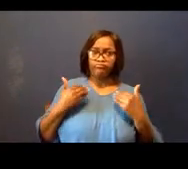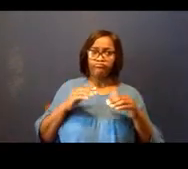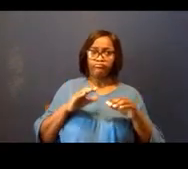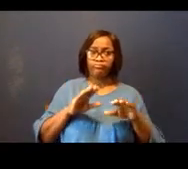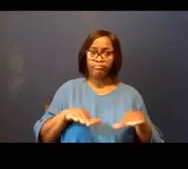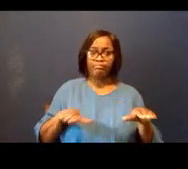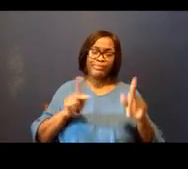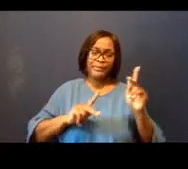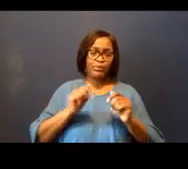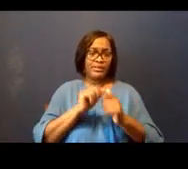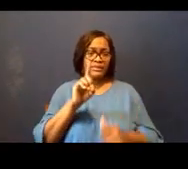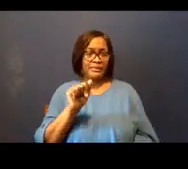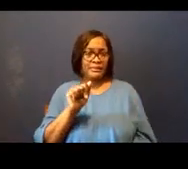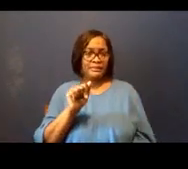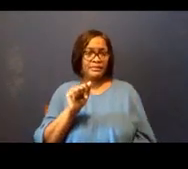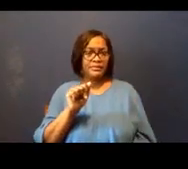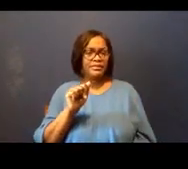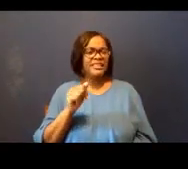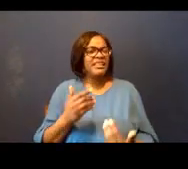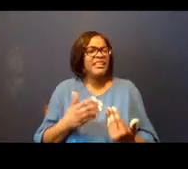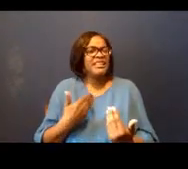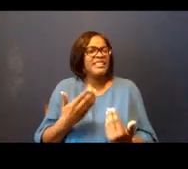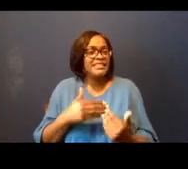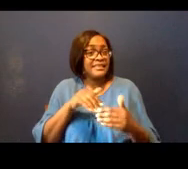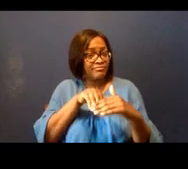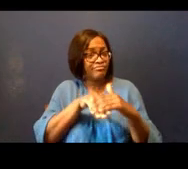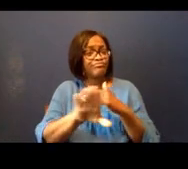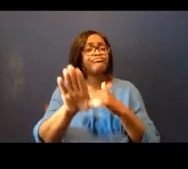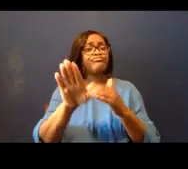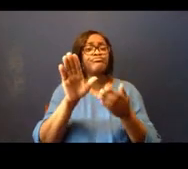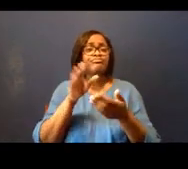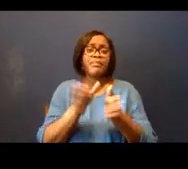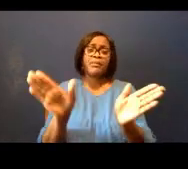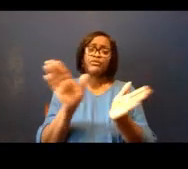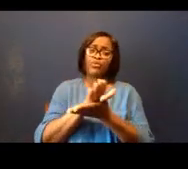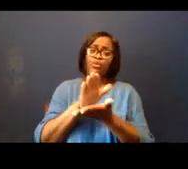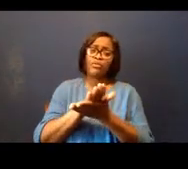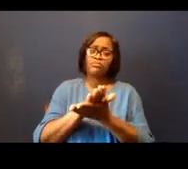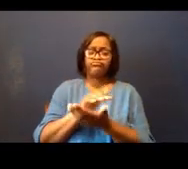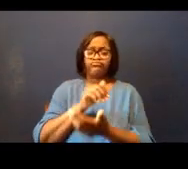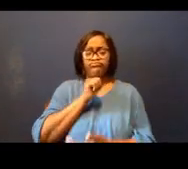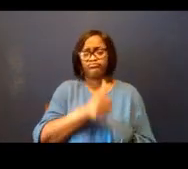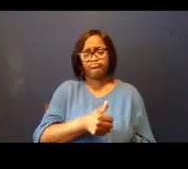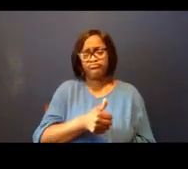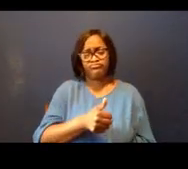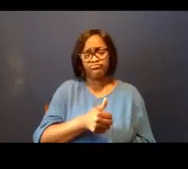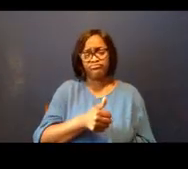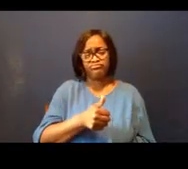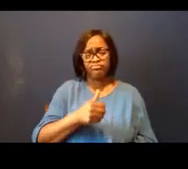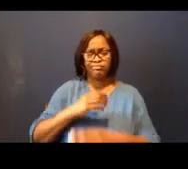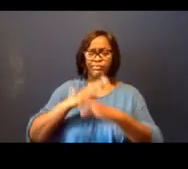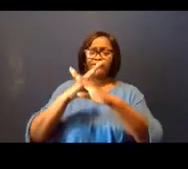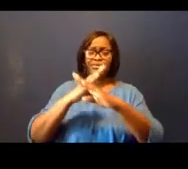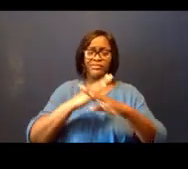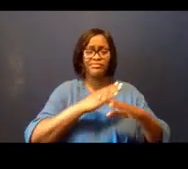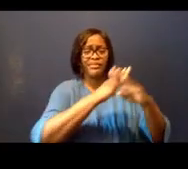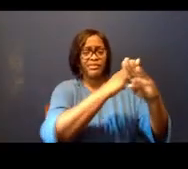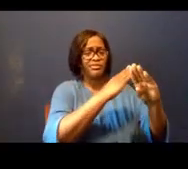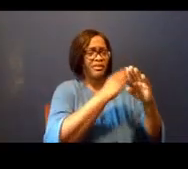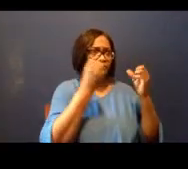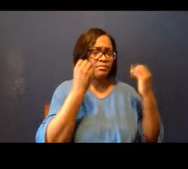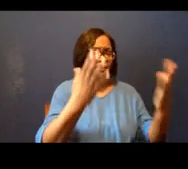presence, and I was only 5 or 6 years old.